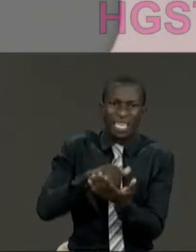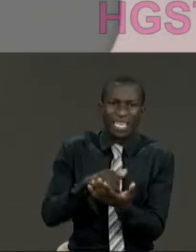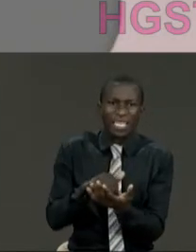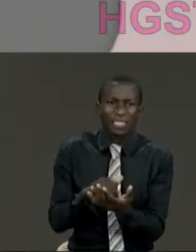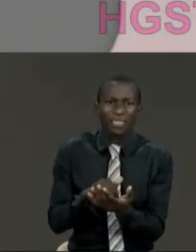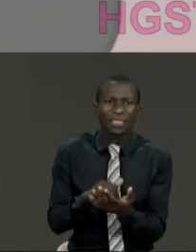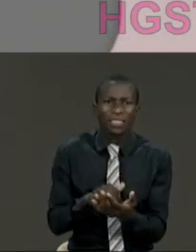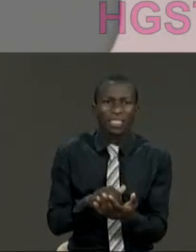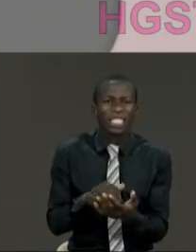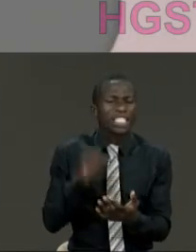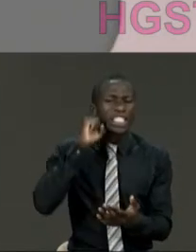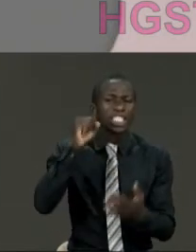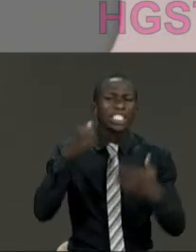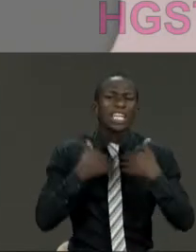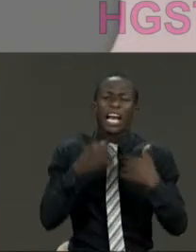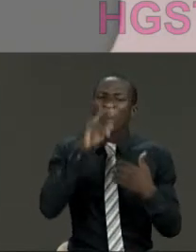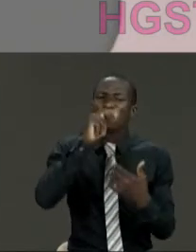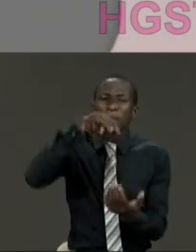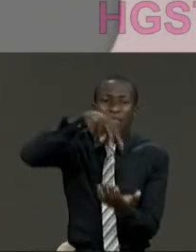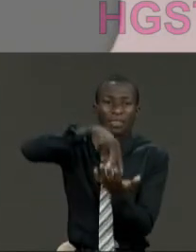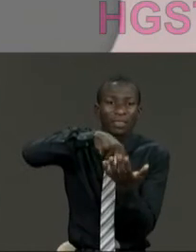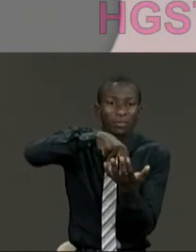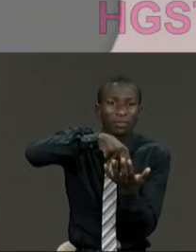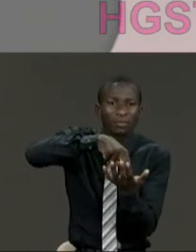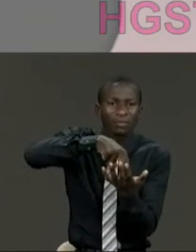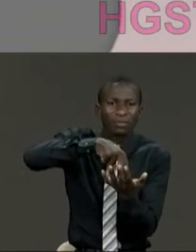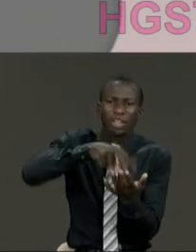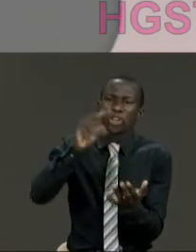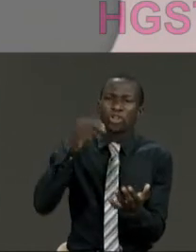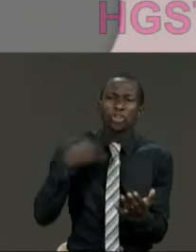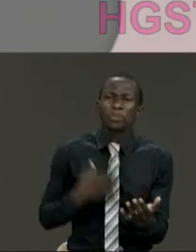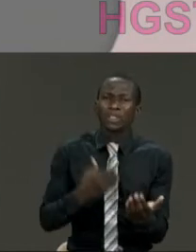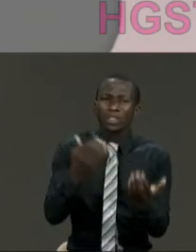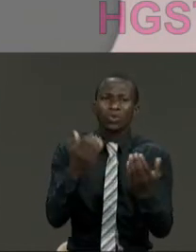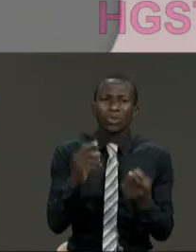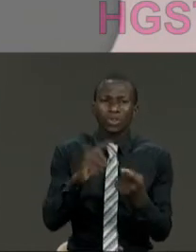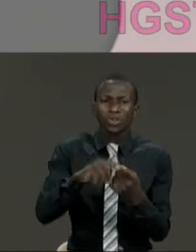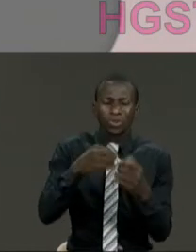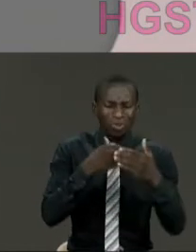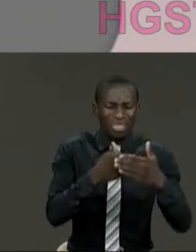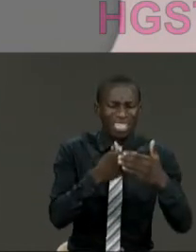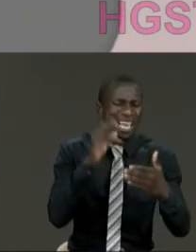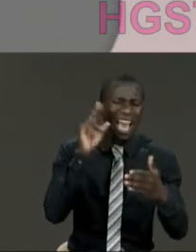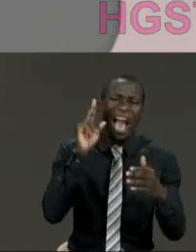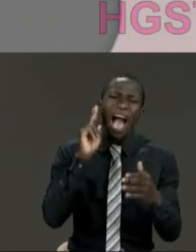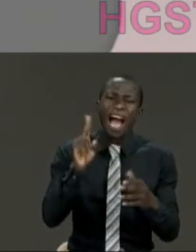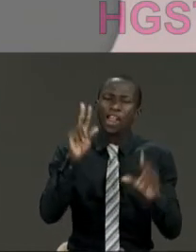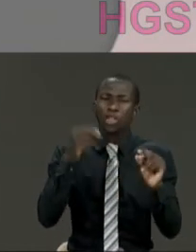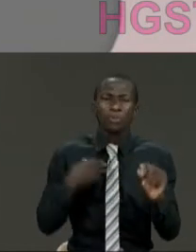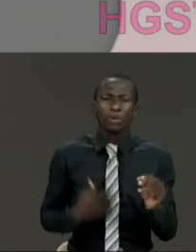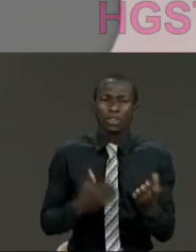house, she had been stigmatized. Nobody want to near her. Nobody want to have any dealings with her.